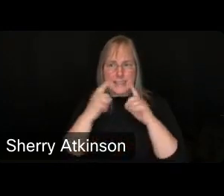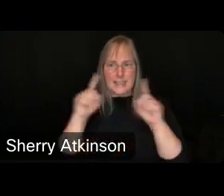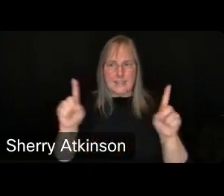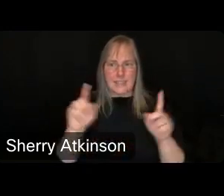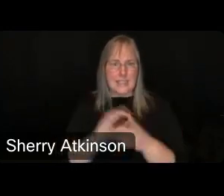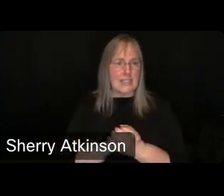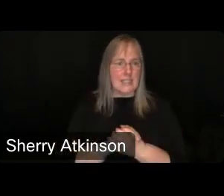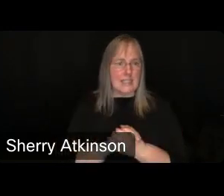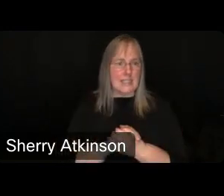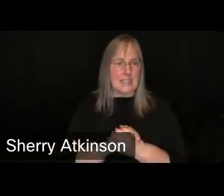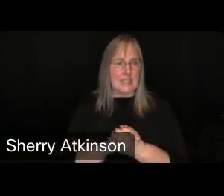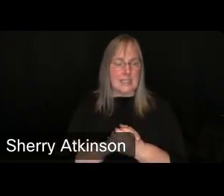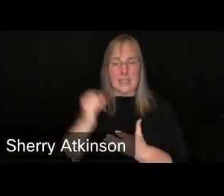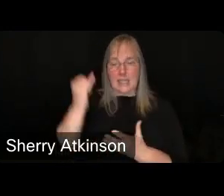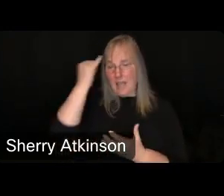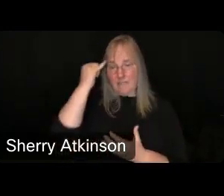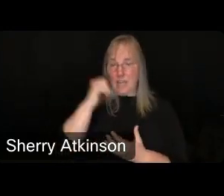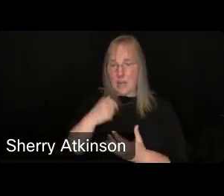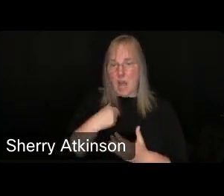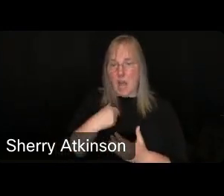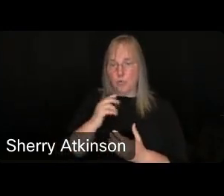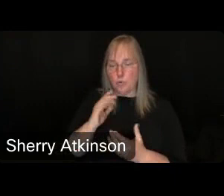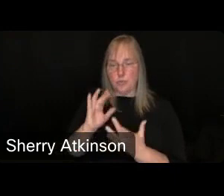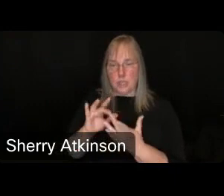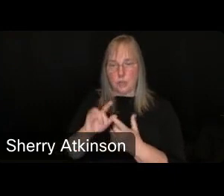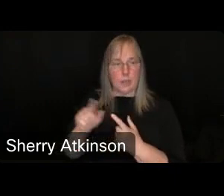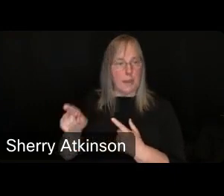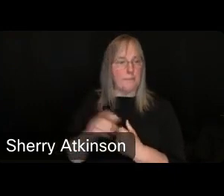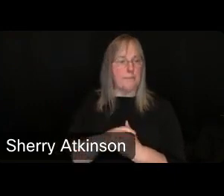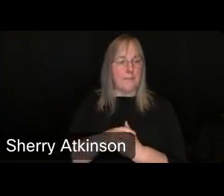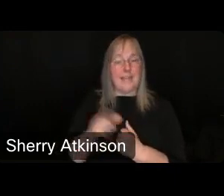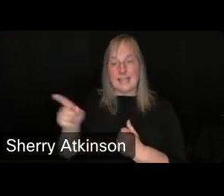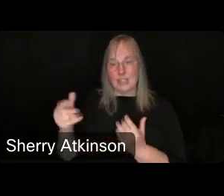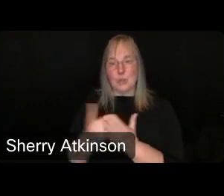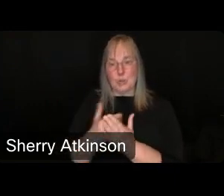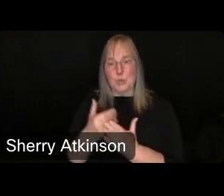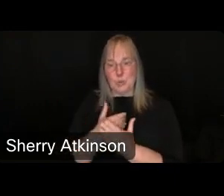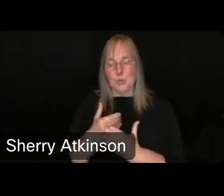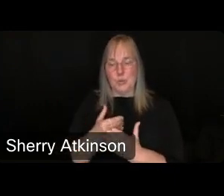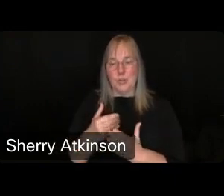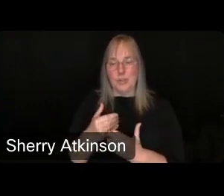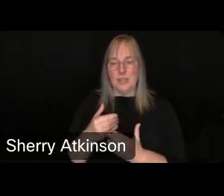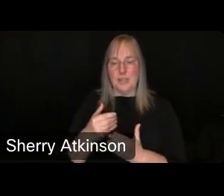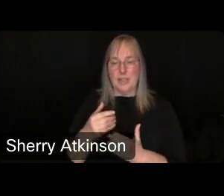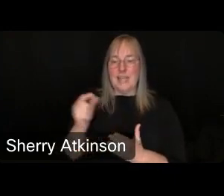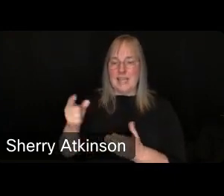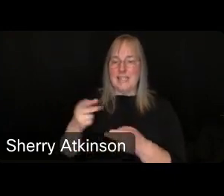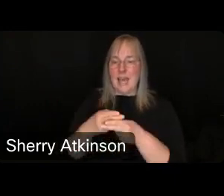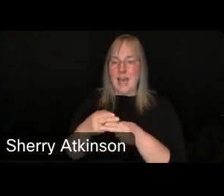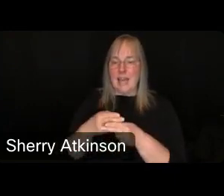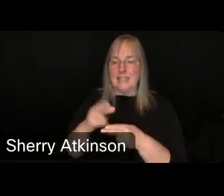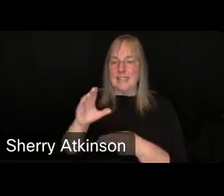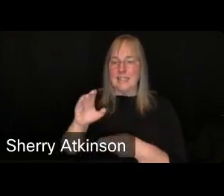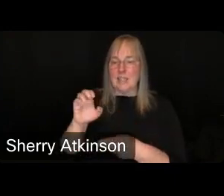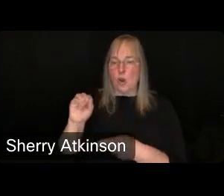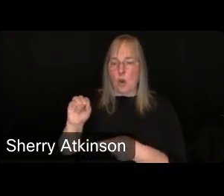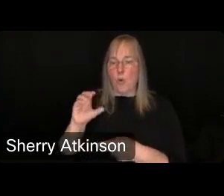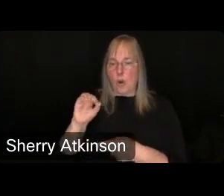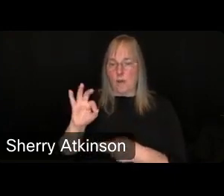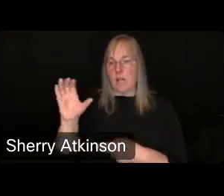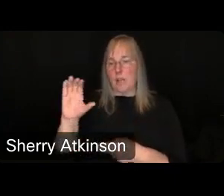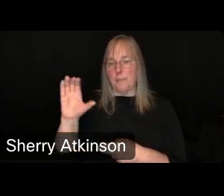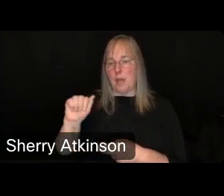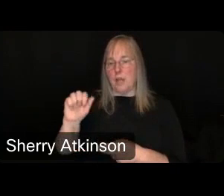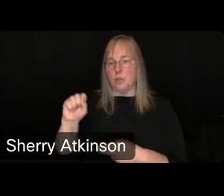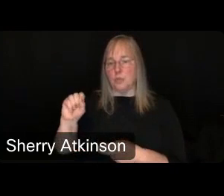Okay, if not, I'll reach out to him later. He is a new participant. He is the acting CEO of Columbia Association, so I'm